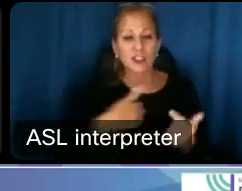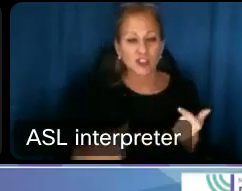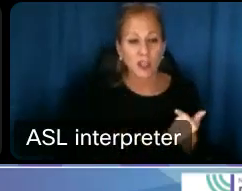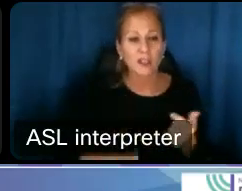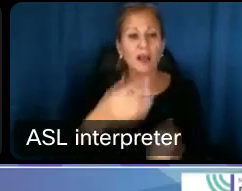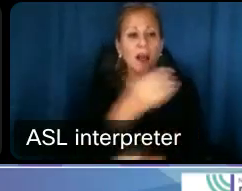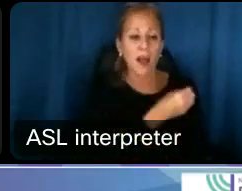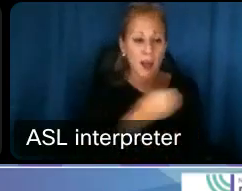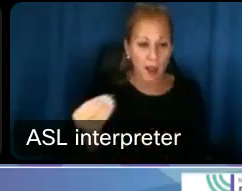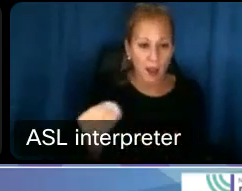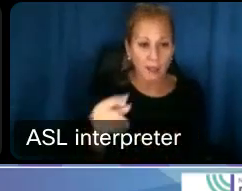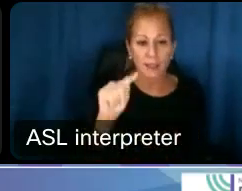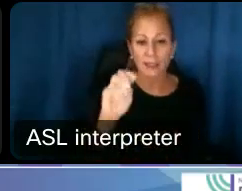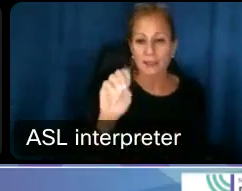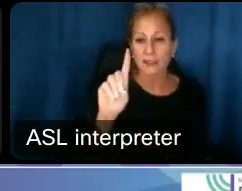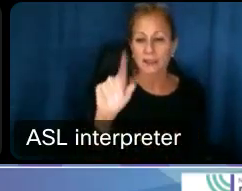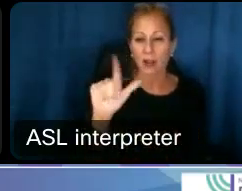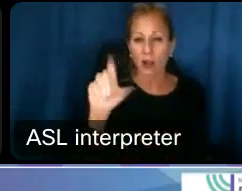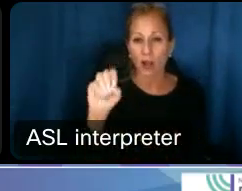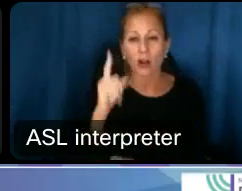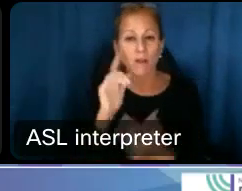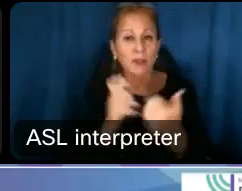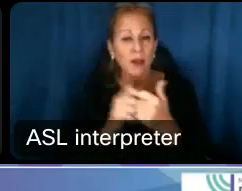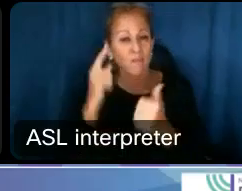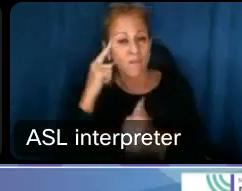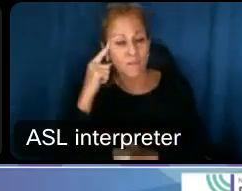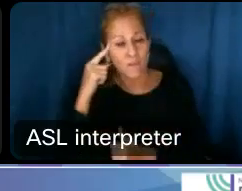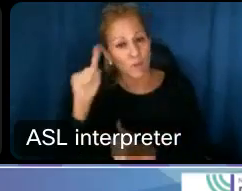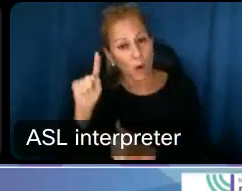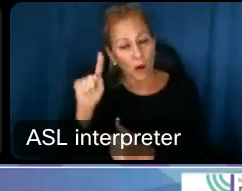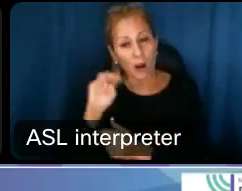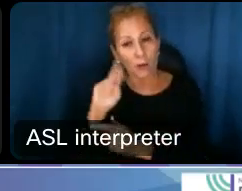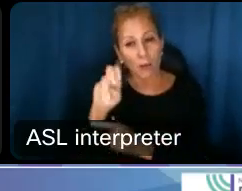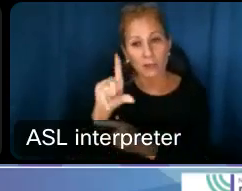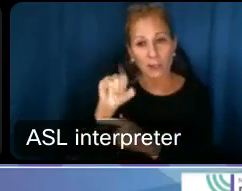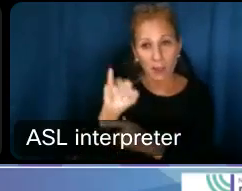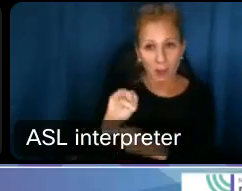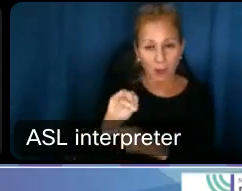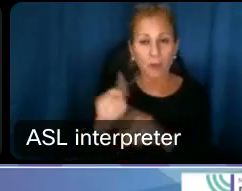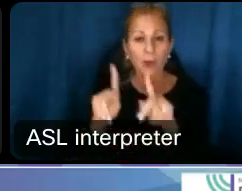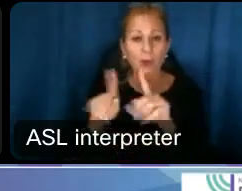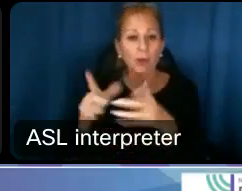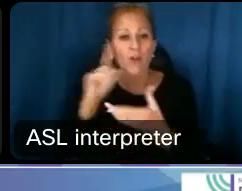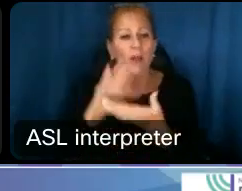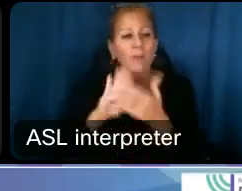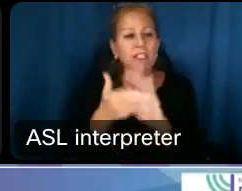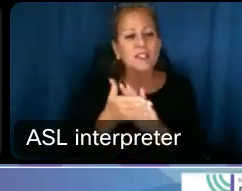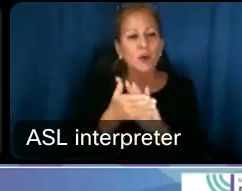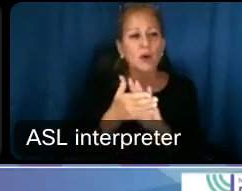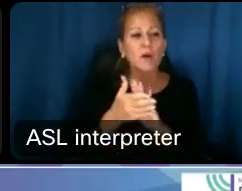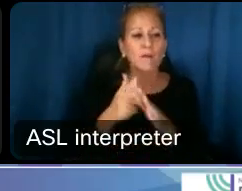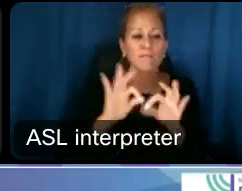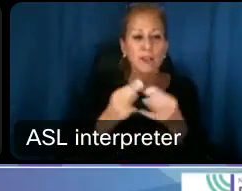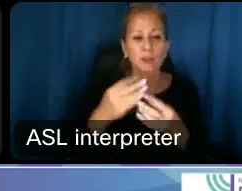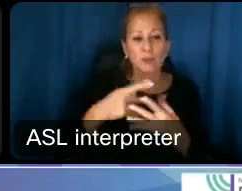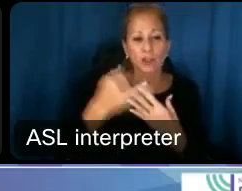Tagalog, as well as being adapted for Muslim populations in collaboration with Peaceful Families Project, with translations